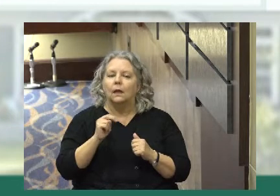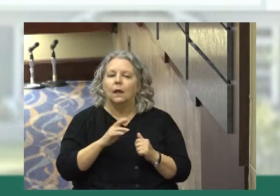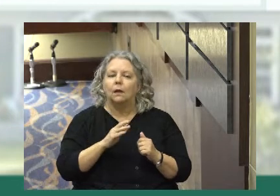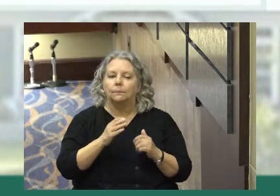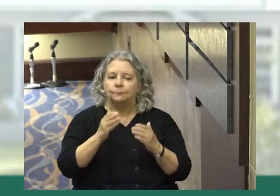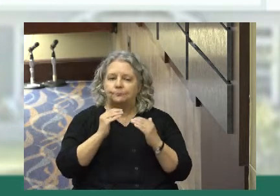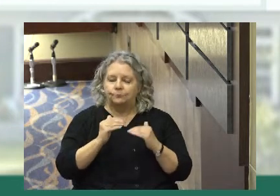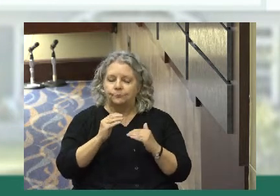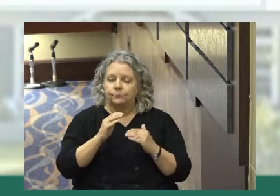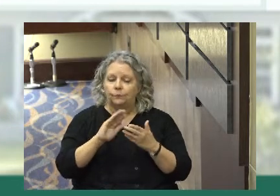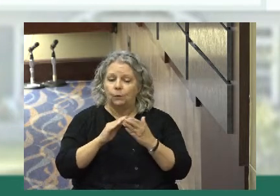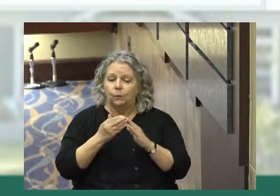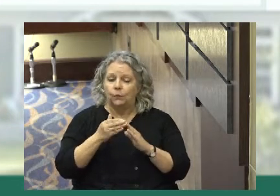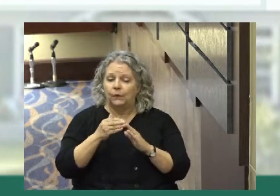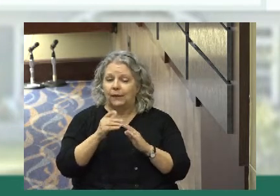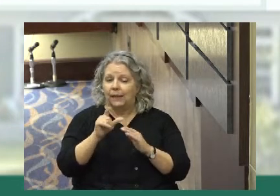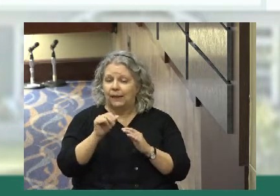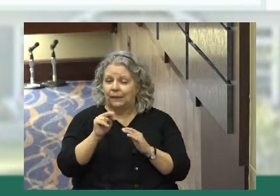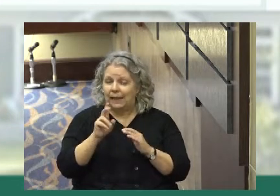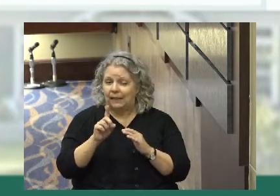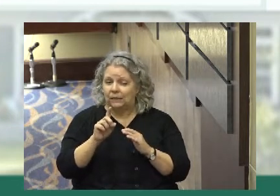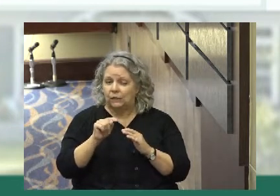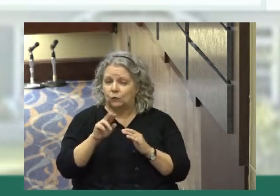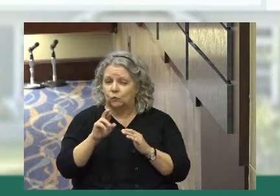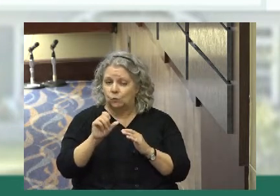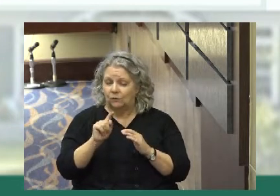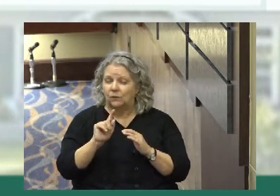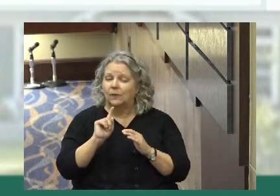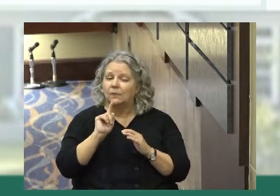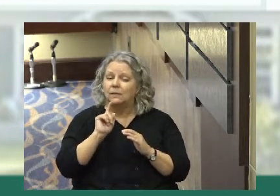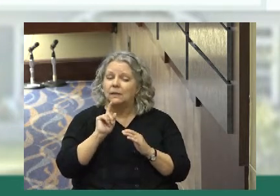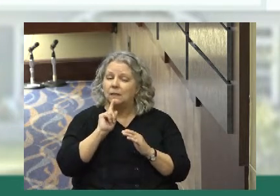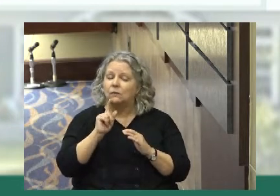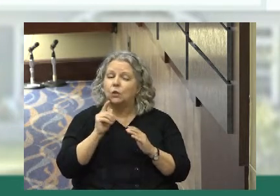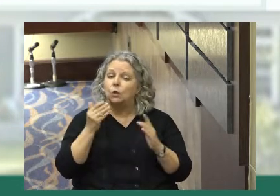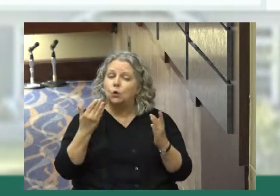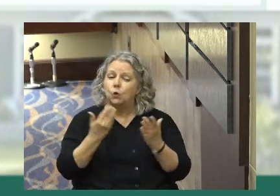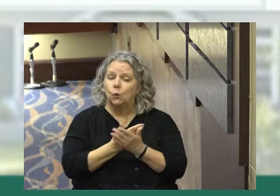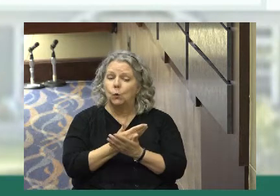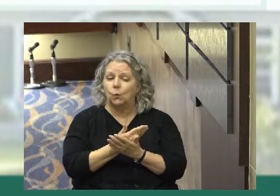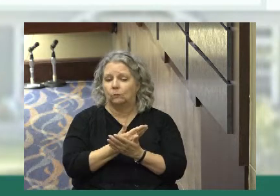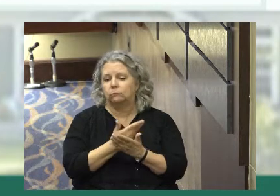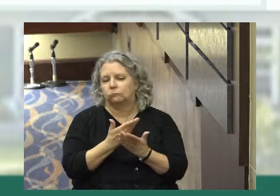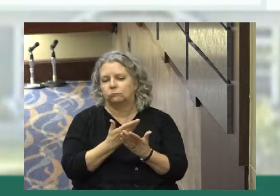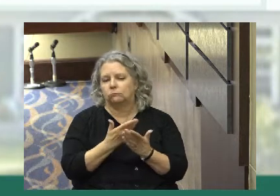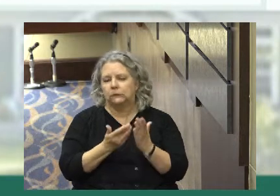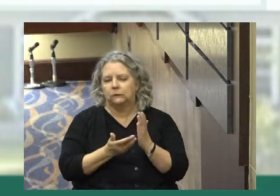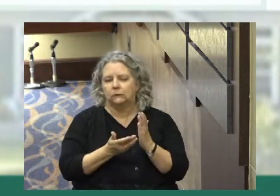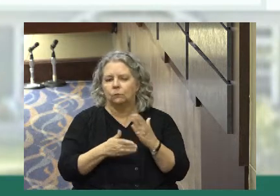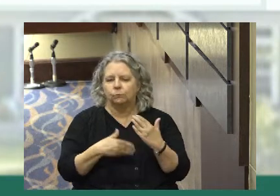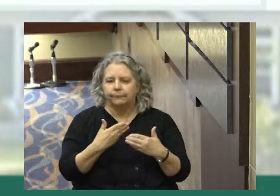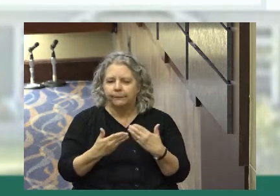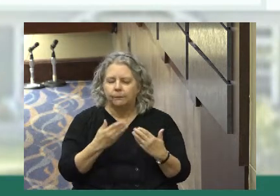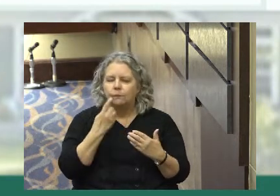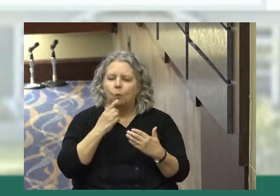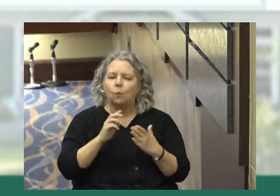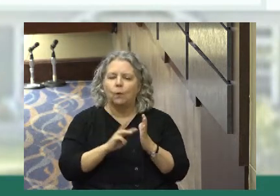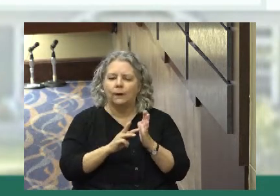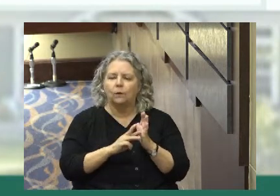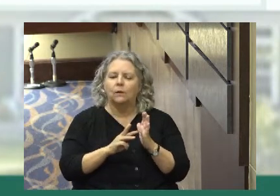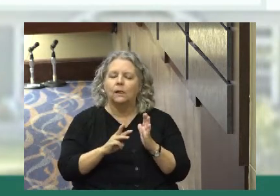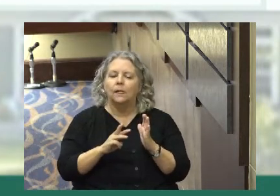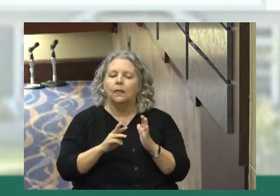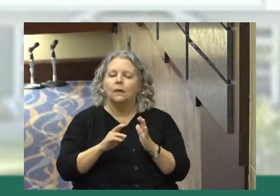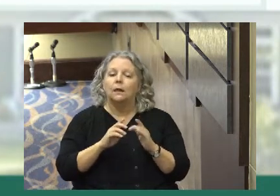Trust, it's a new technique for Waco and probably Texas. By way that, this is one way it can be implemented, that a